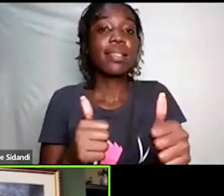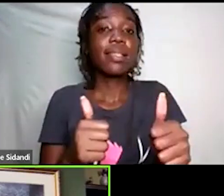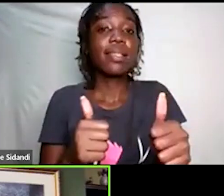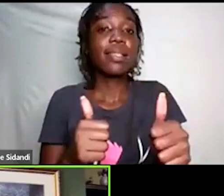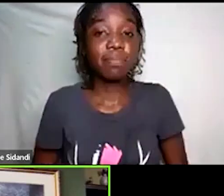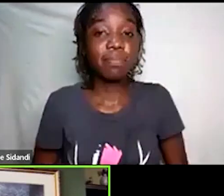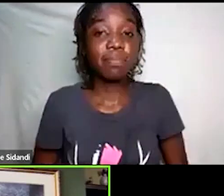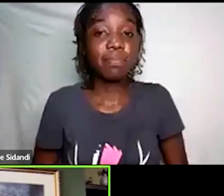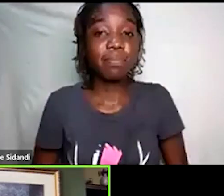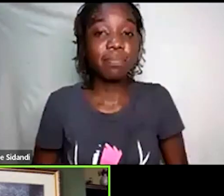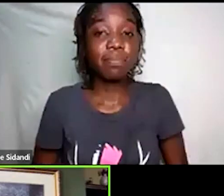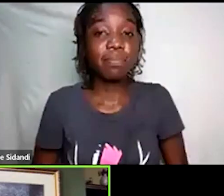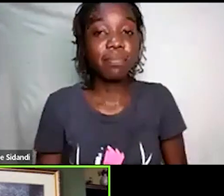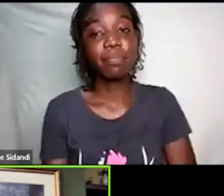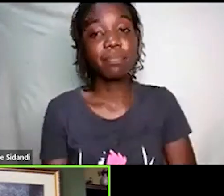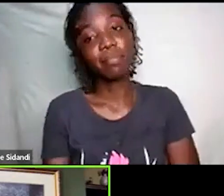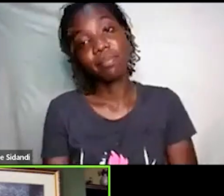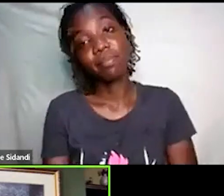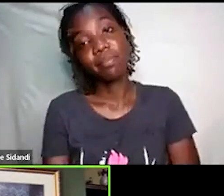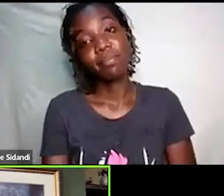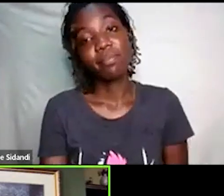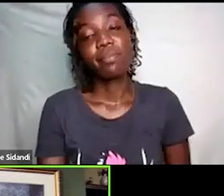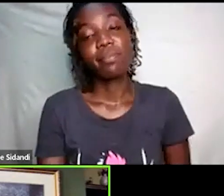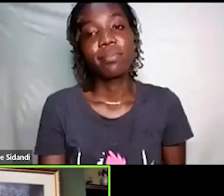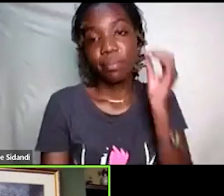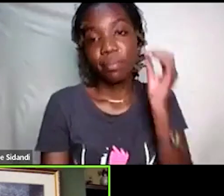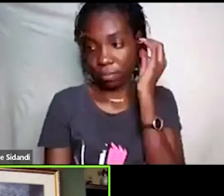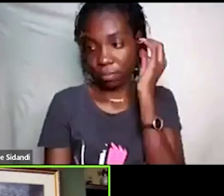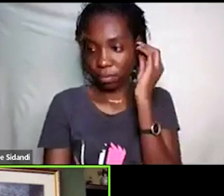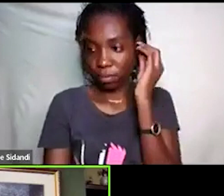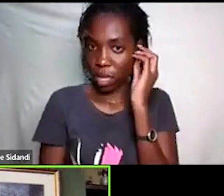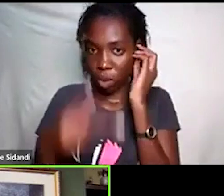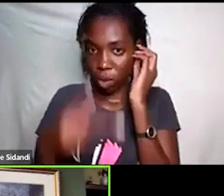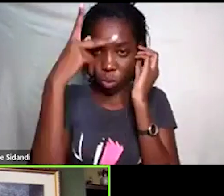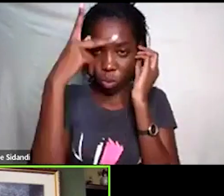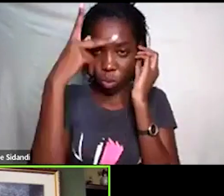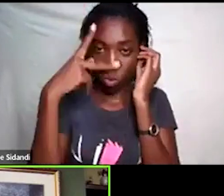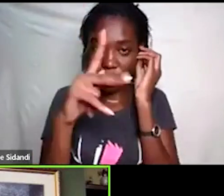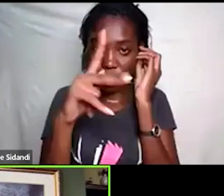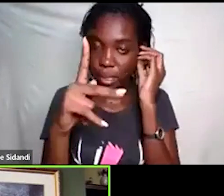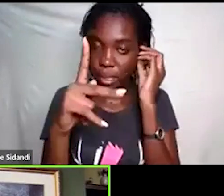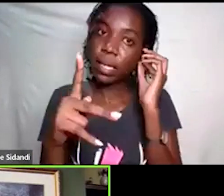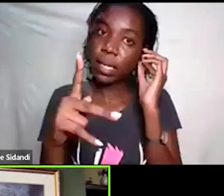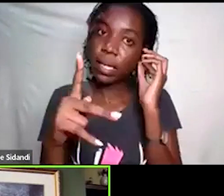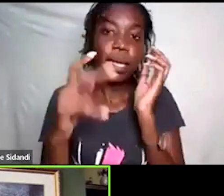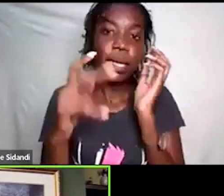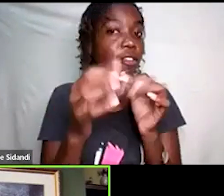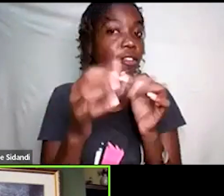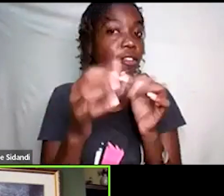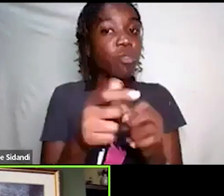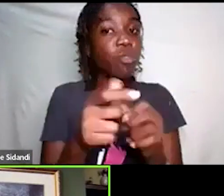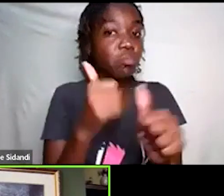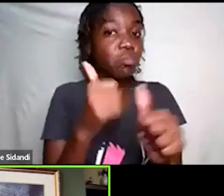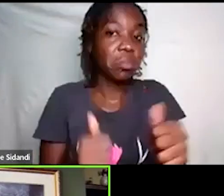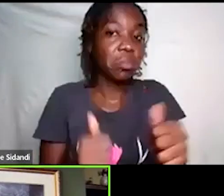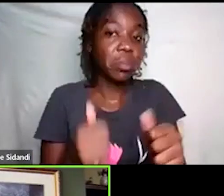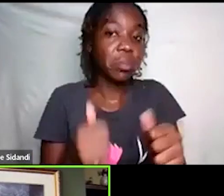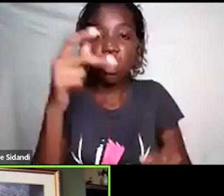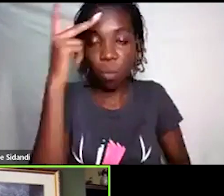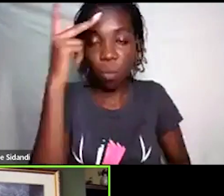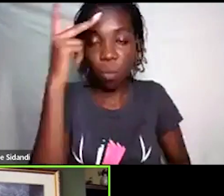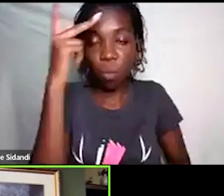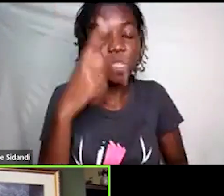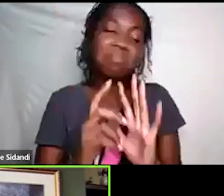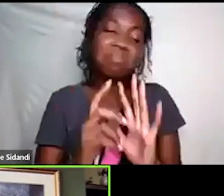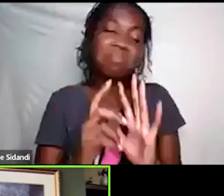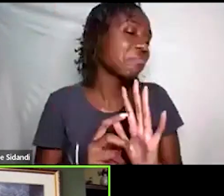The bottom line is policy. If you go against the policy, good luck, you can't win. If the